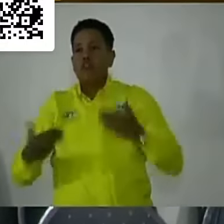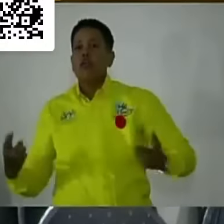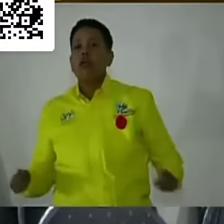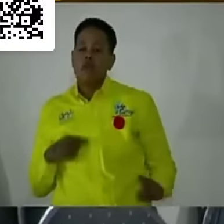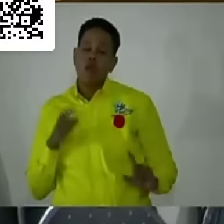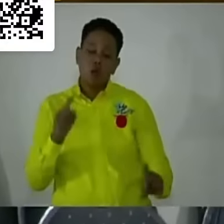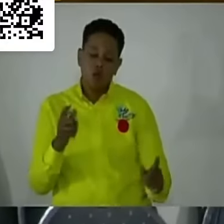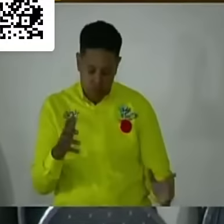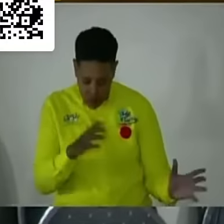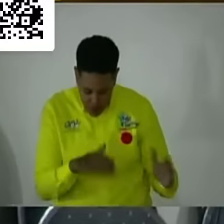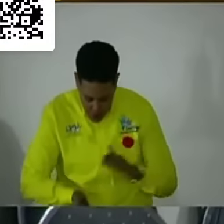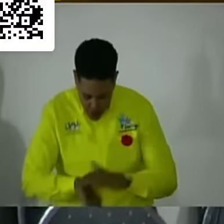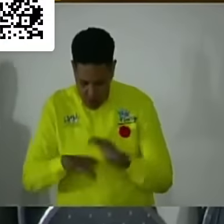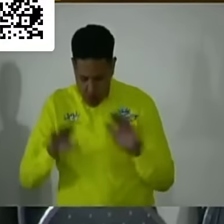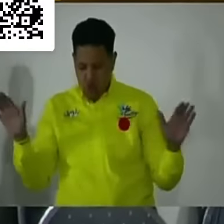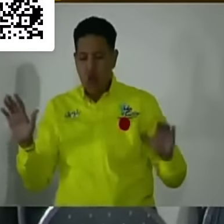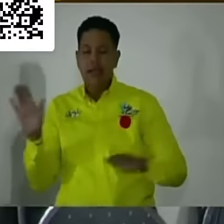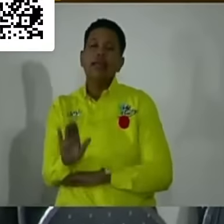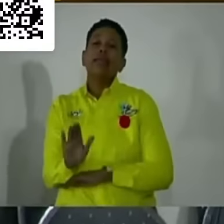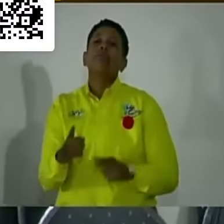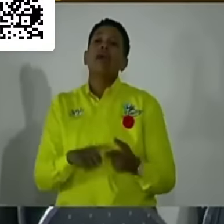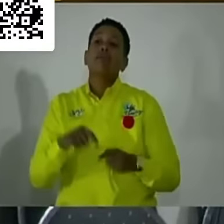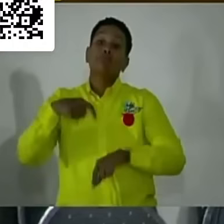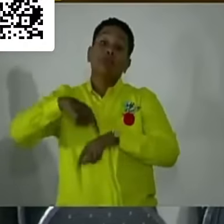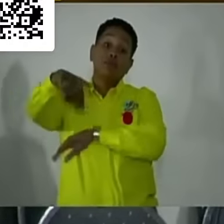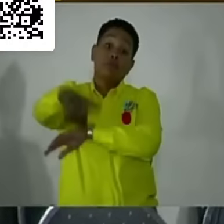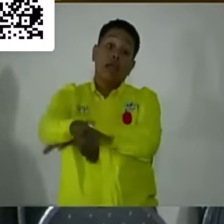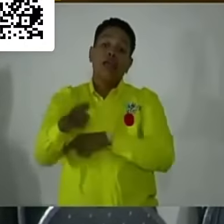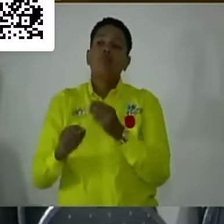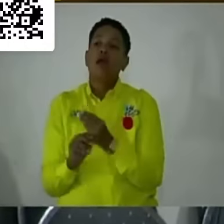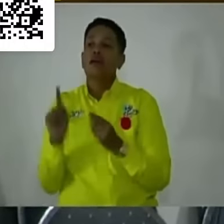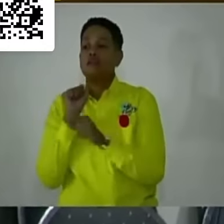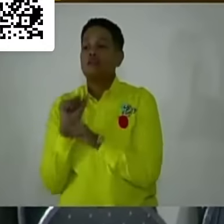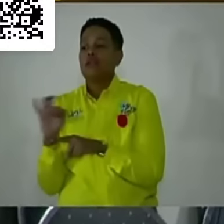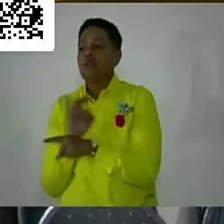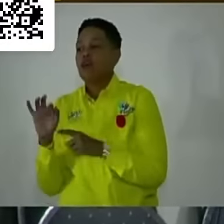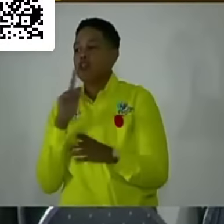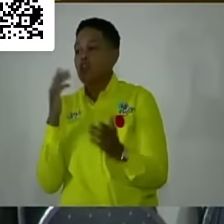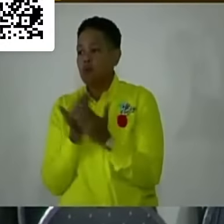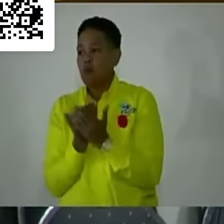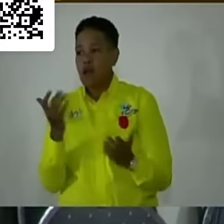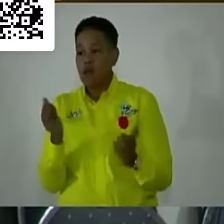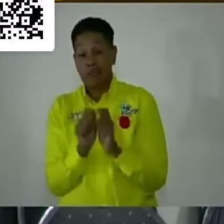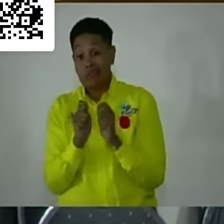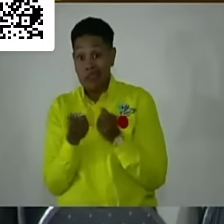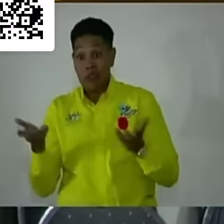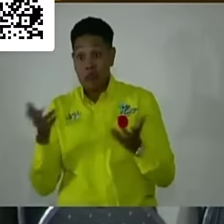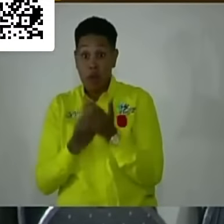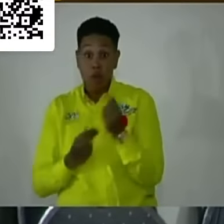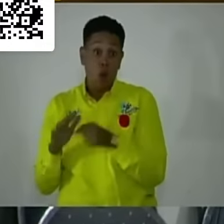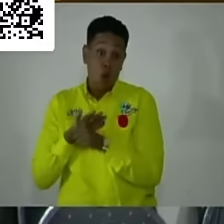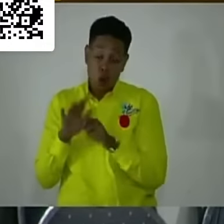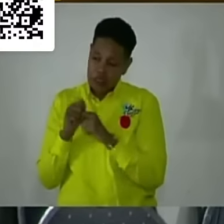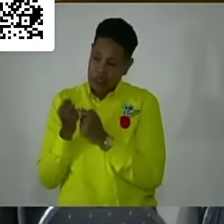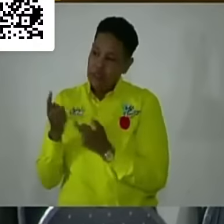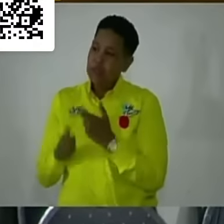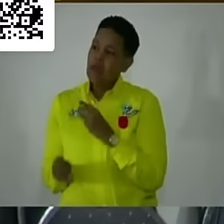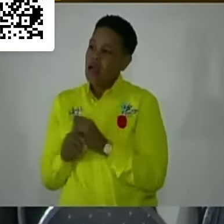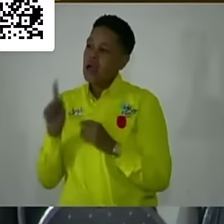there up to Sunday evening at night, and it is functioning well with the team, both local team and